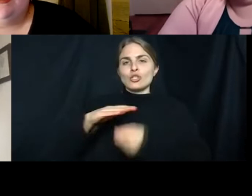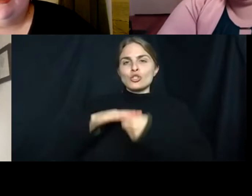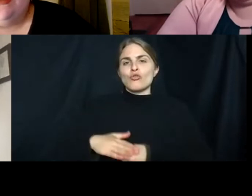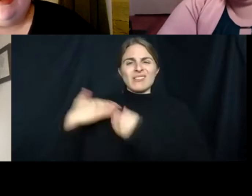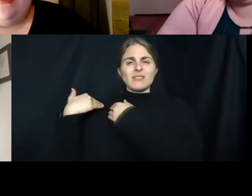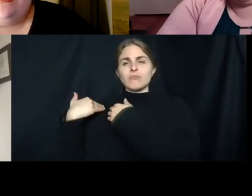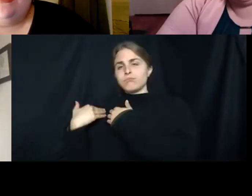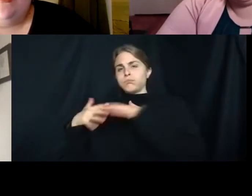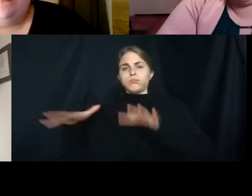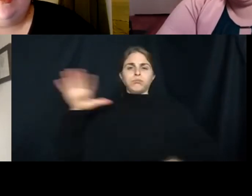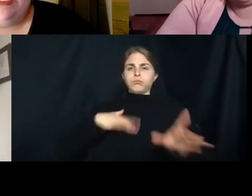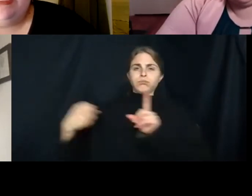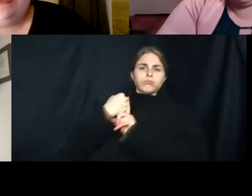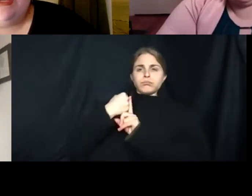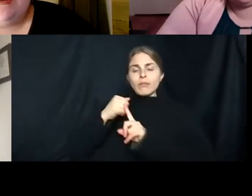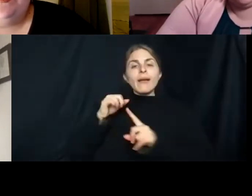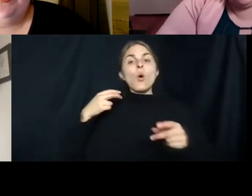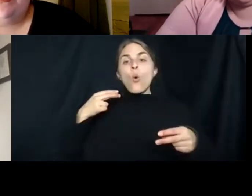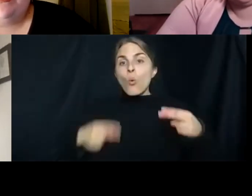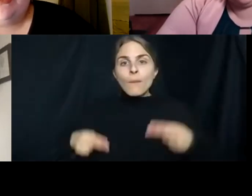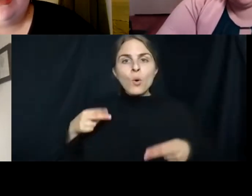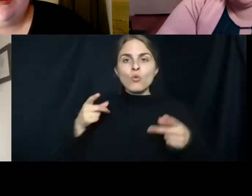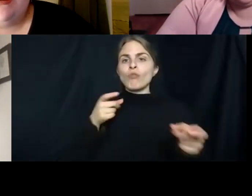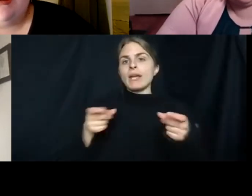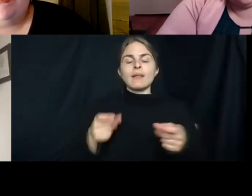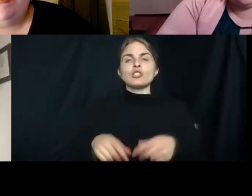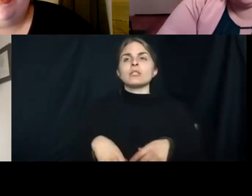with hormone regulation,